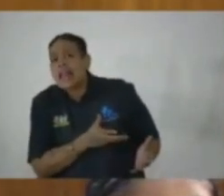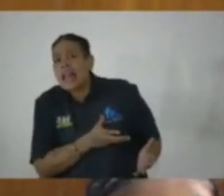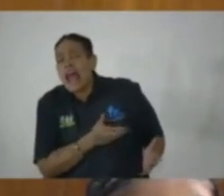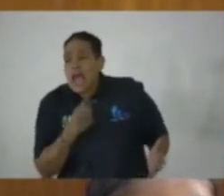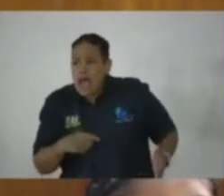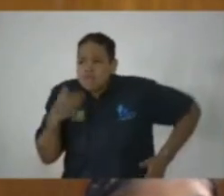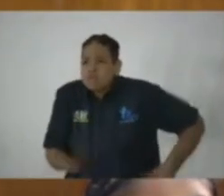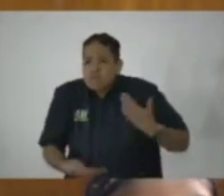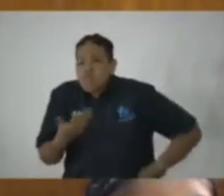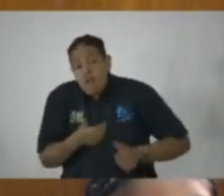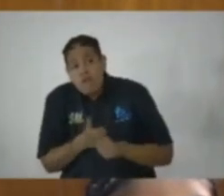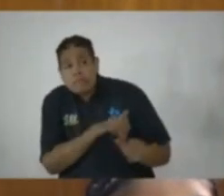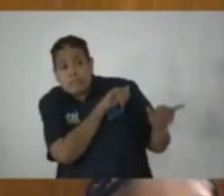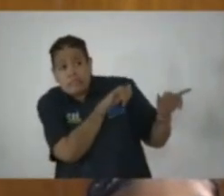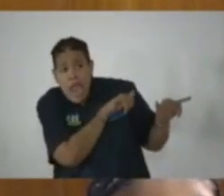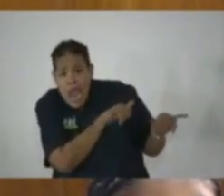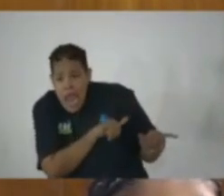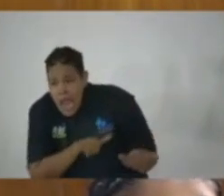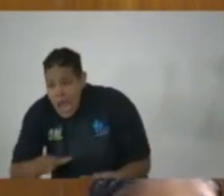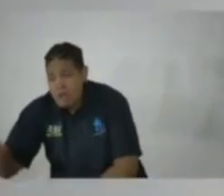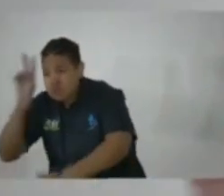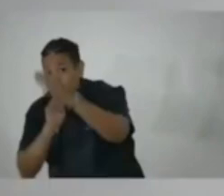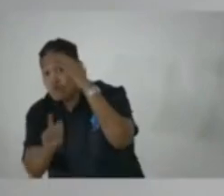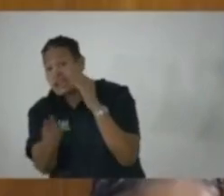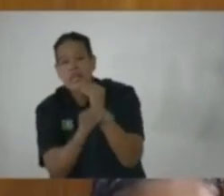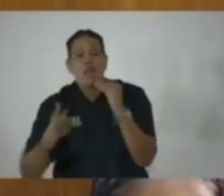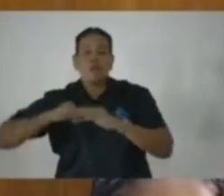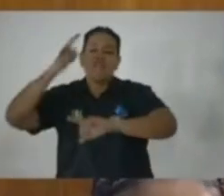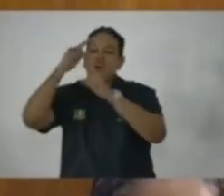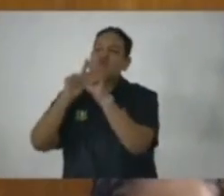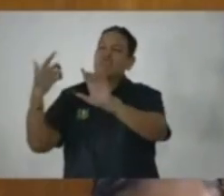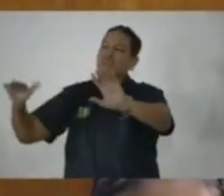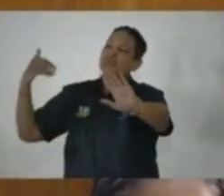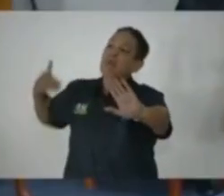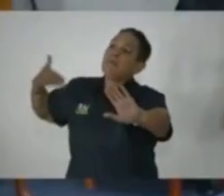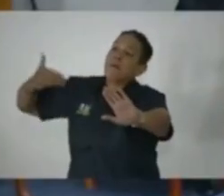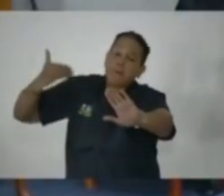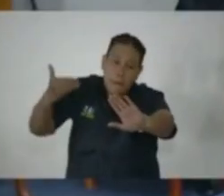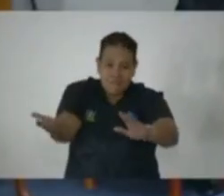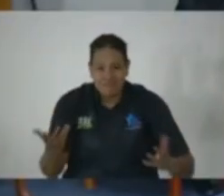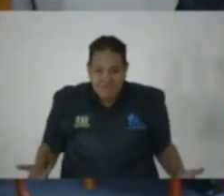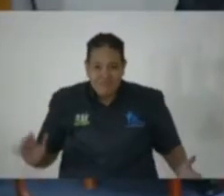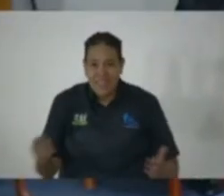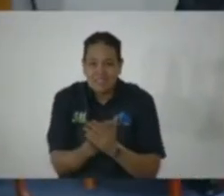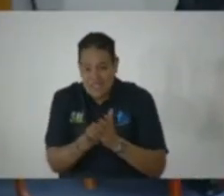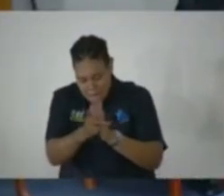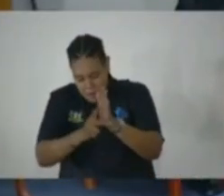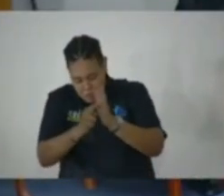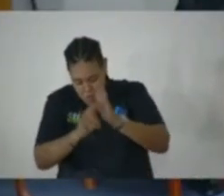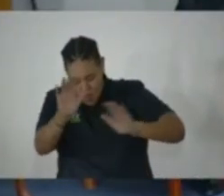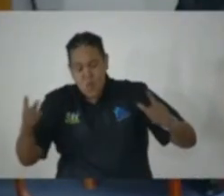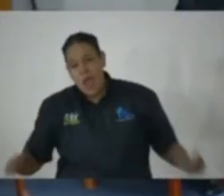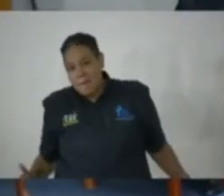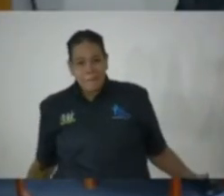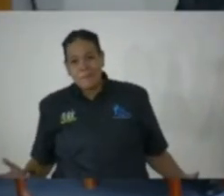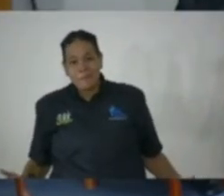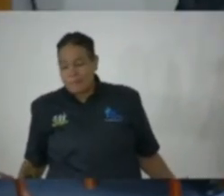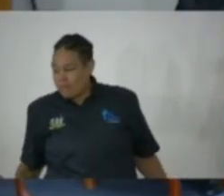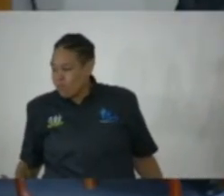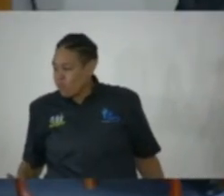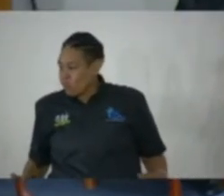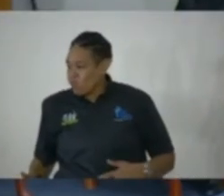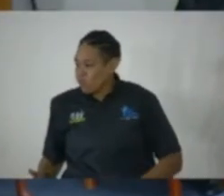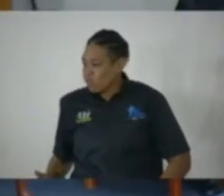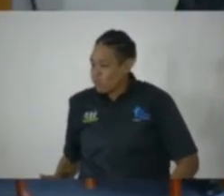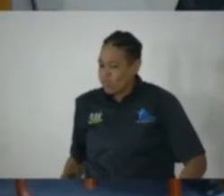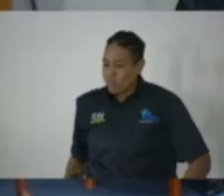have carried out the same exact trajectory that we have agreed to under the fiscal policy rules.